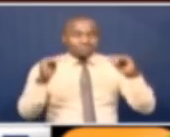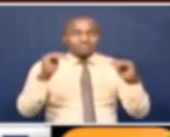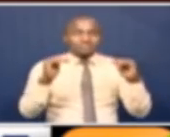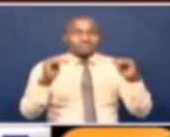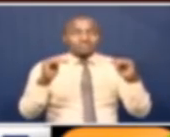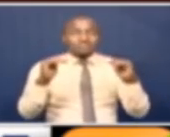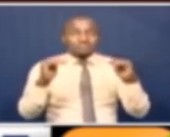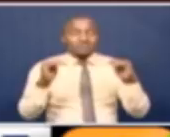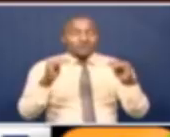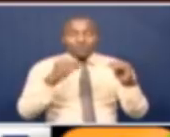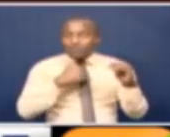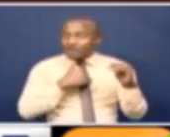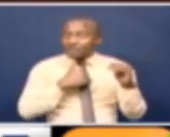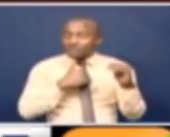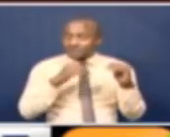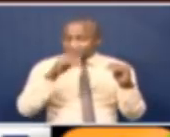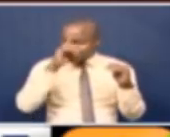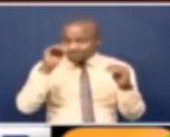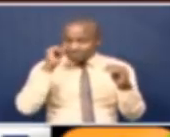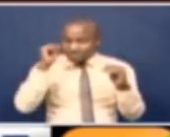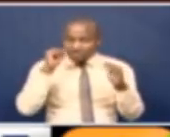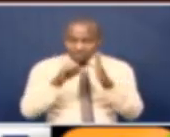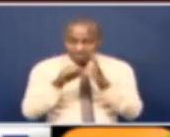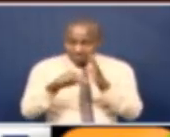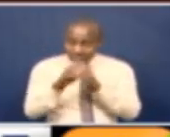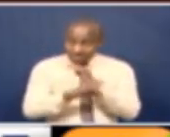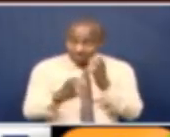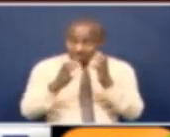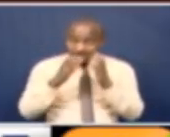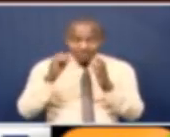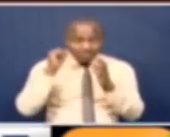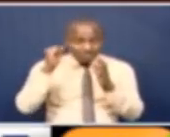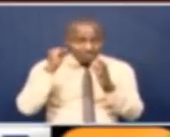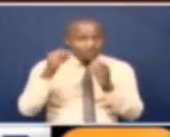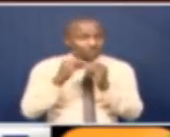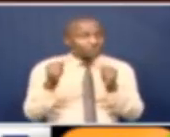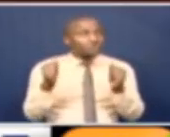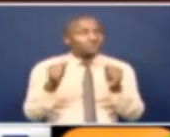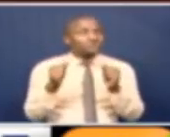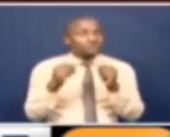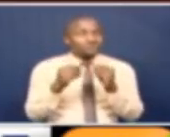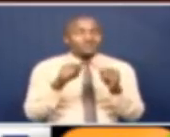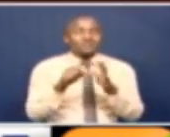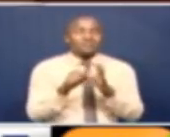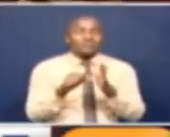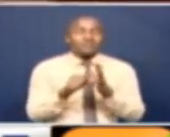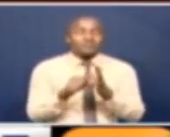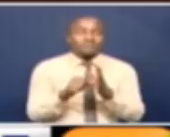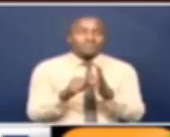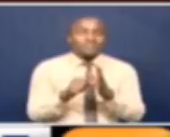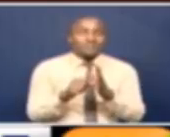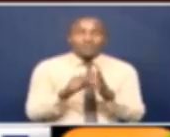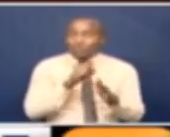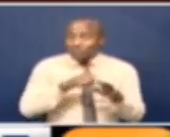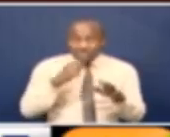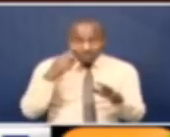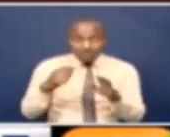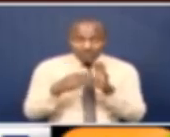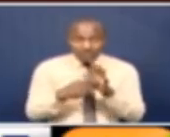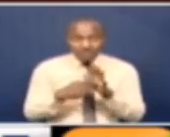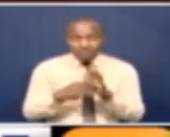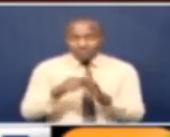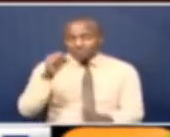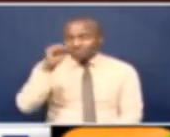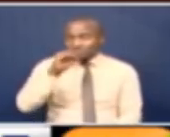have a serious political problem in this country. We need a political solution to be able to solve this problem. When we look at countries like Singapore, for